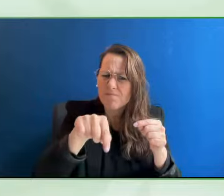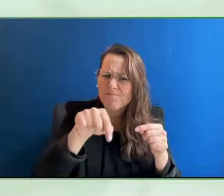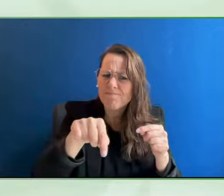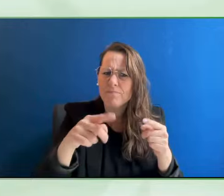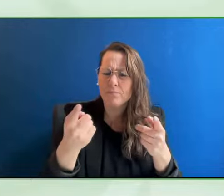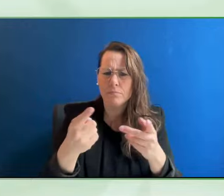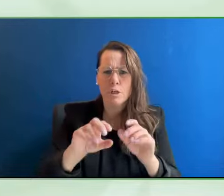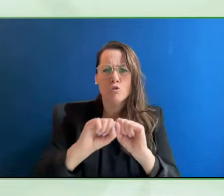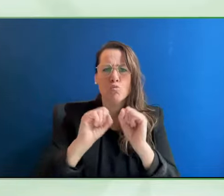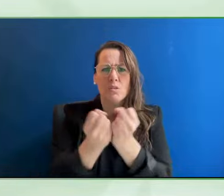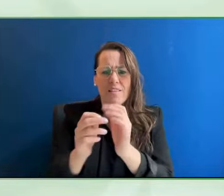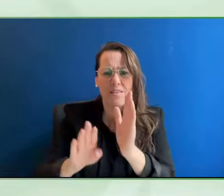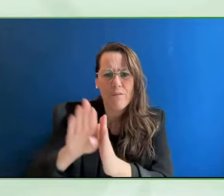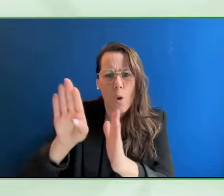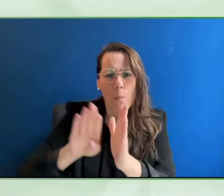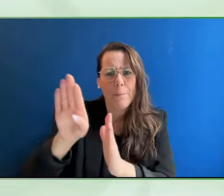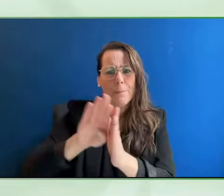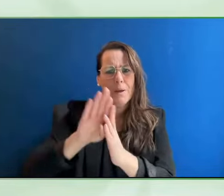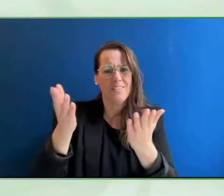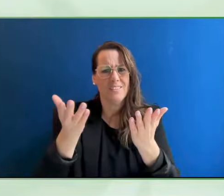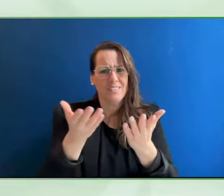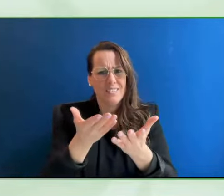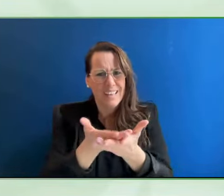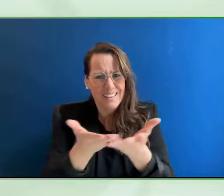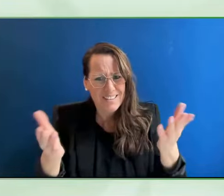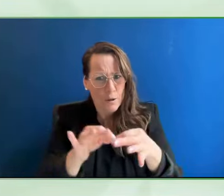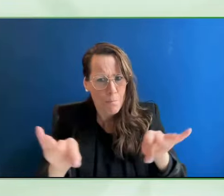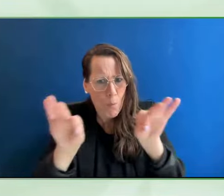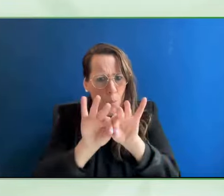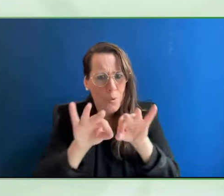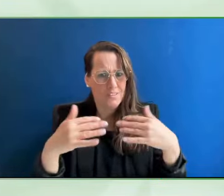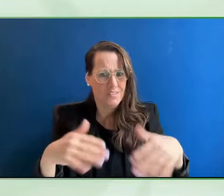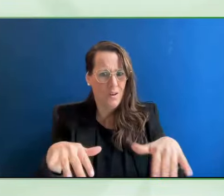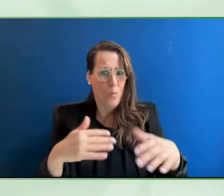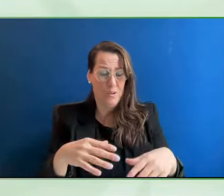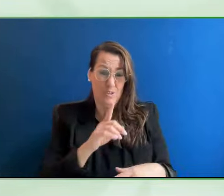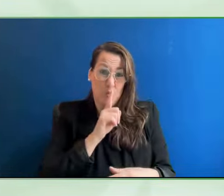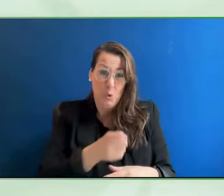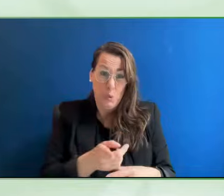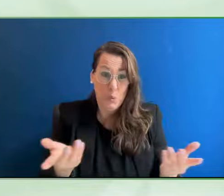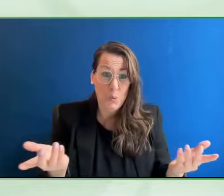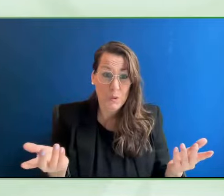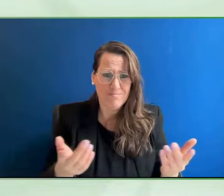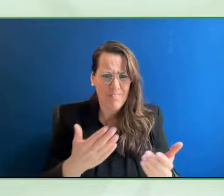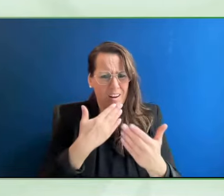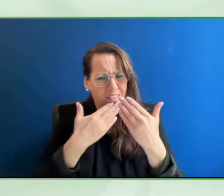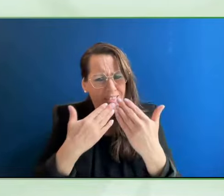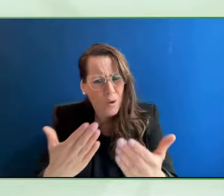Thank you, and have a nice day. Bye.